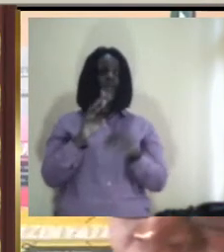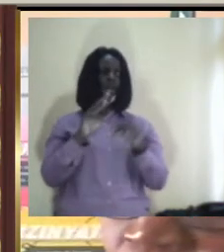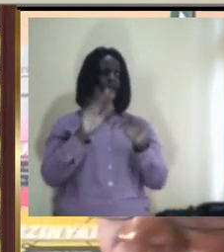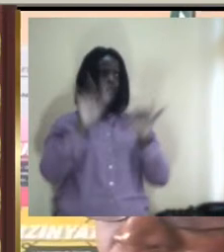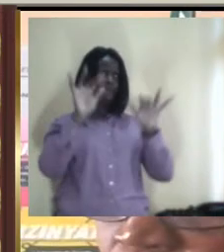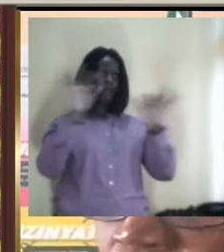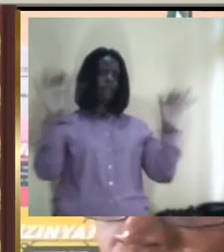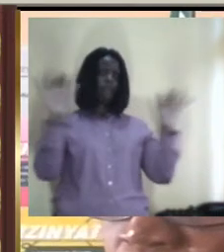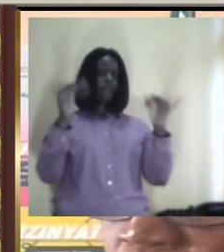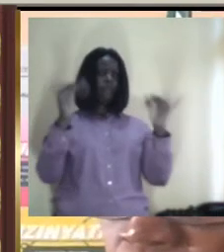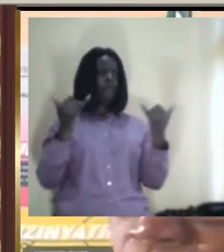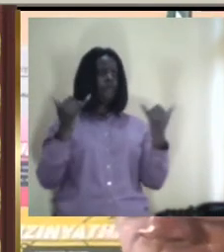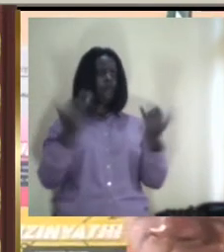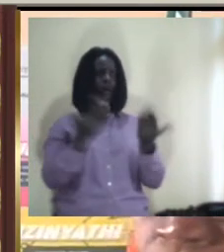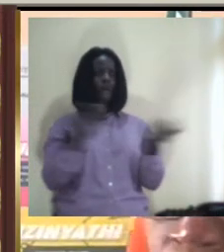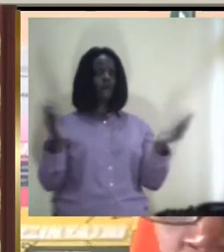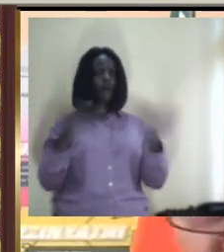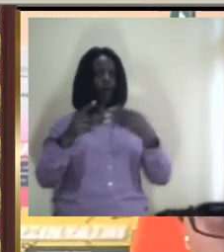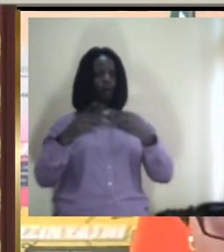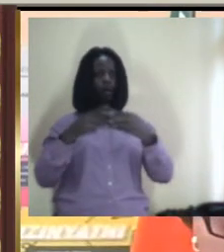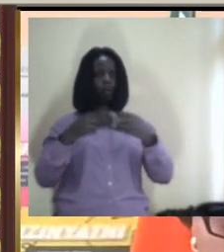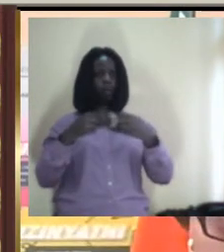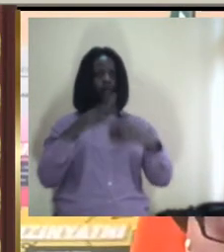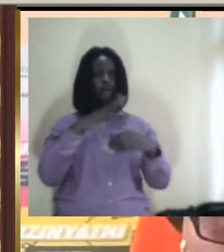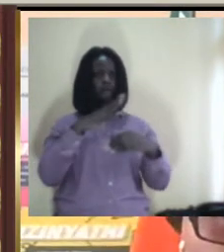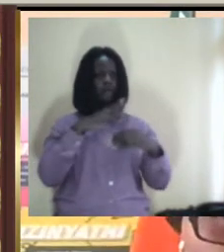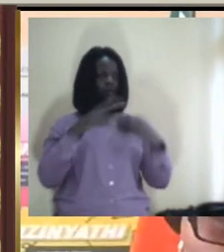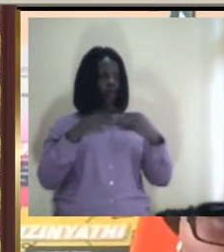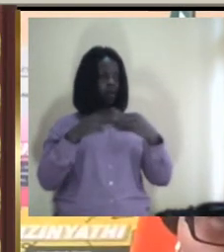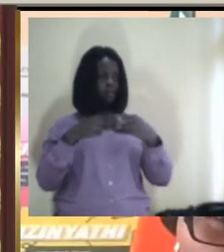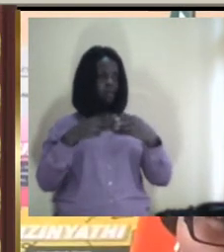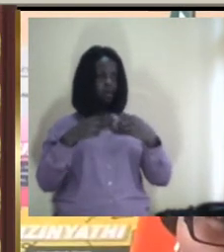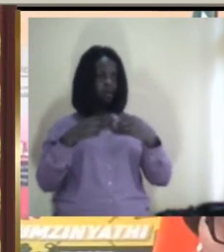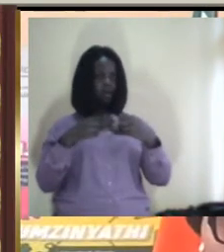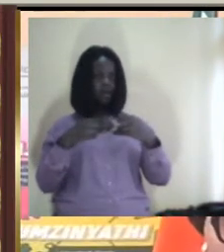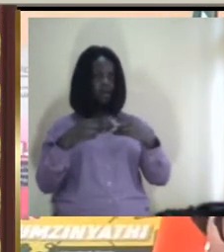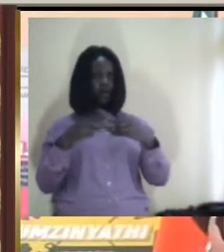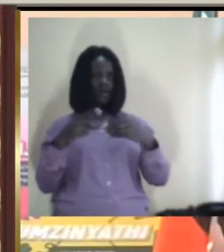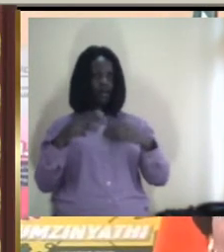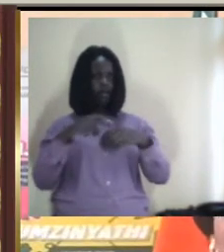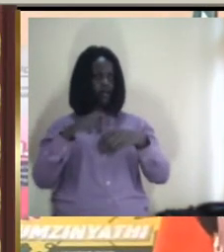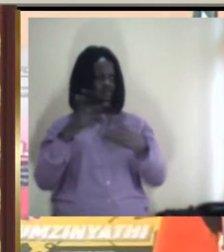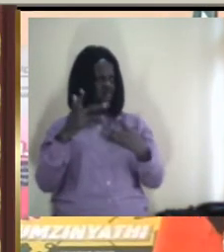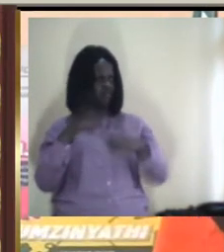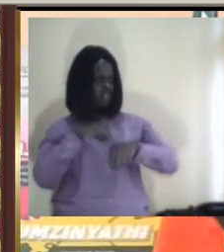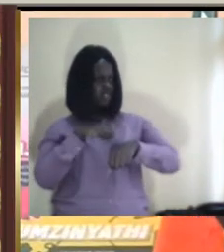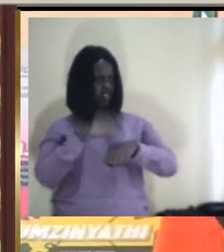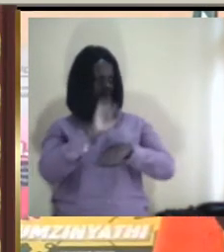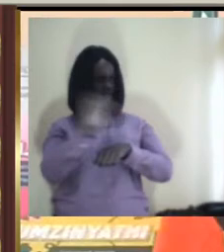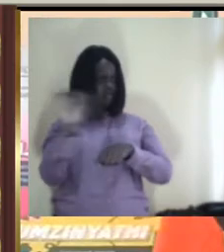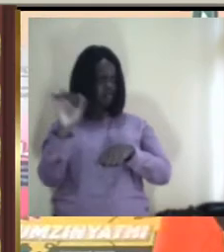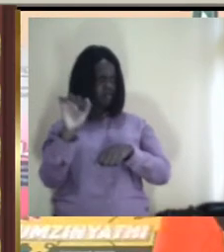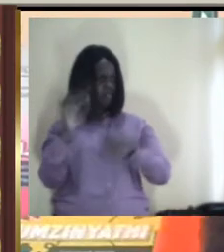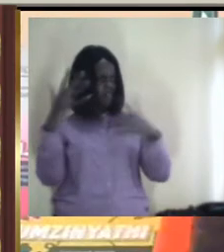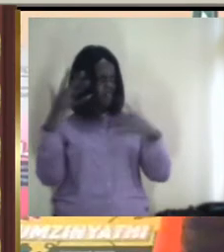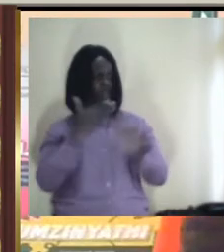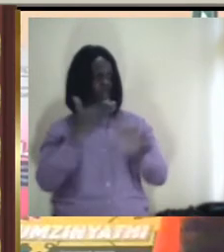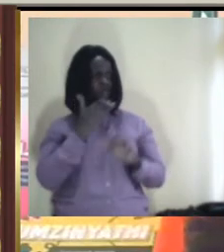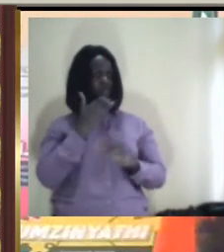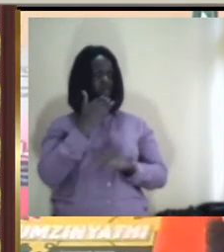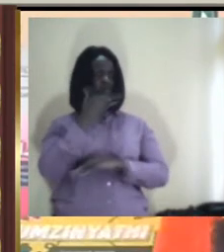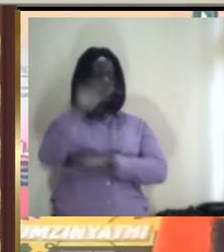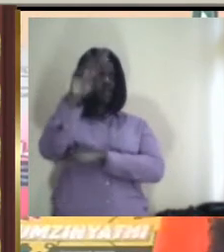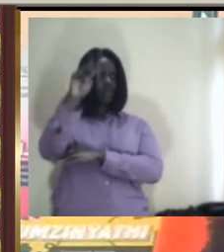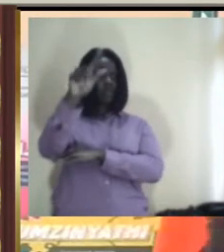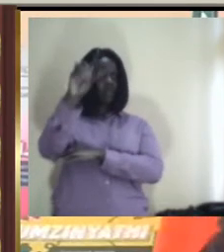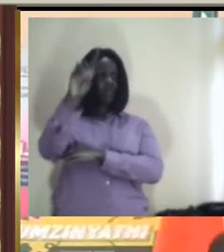that there are honorable members that have forfeited their slots. The first one is Honorable Mlojwa